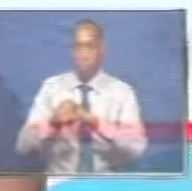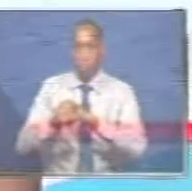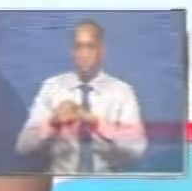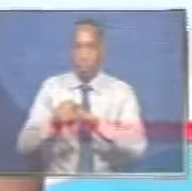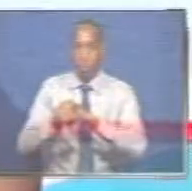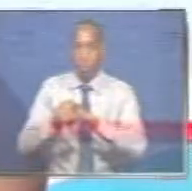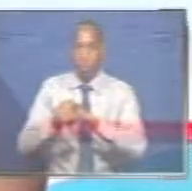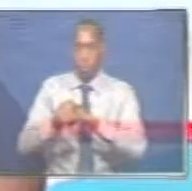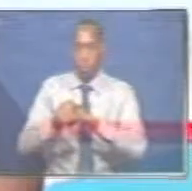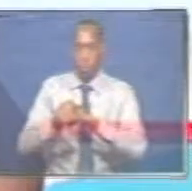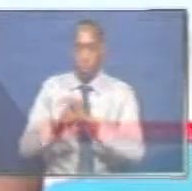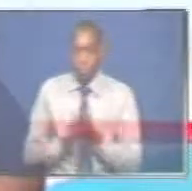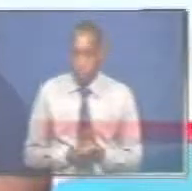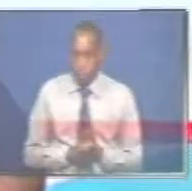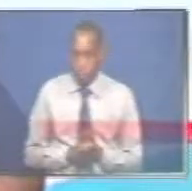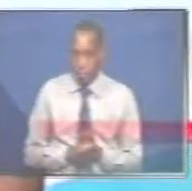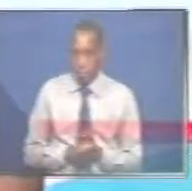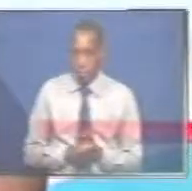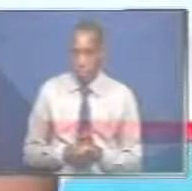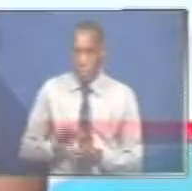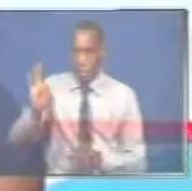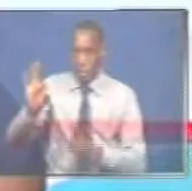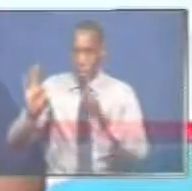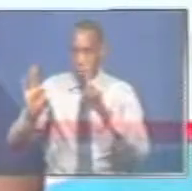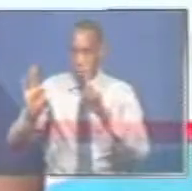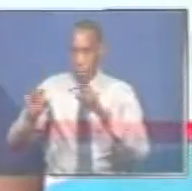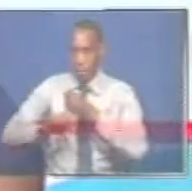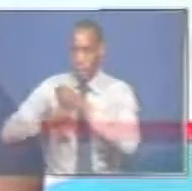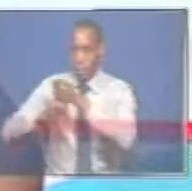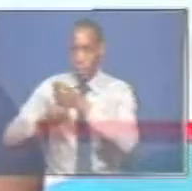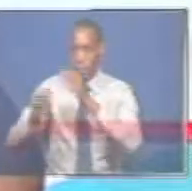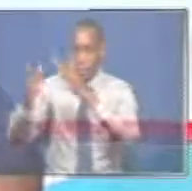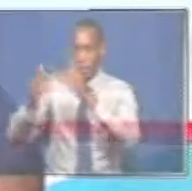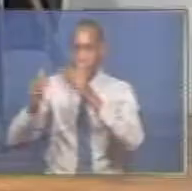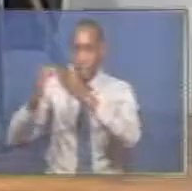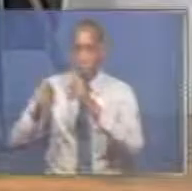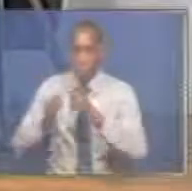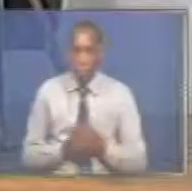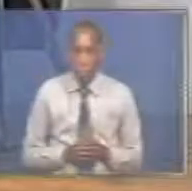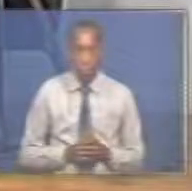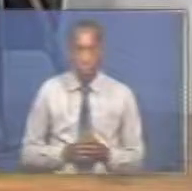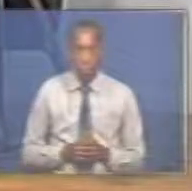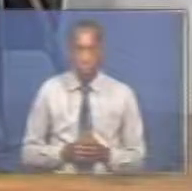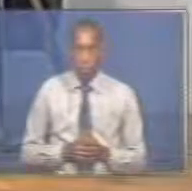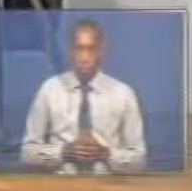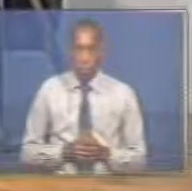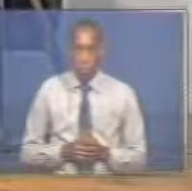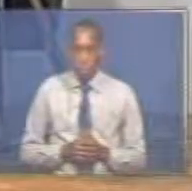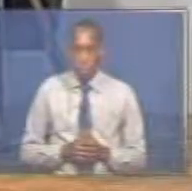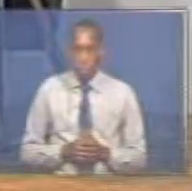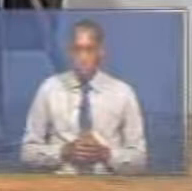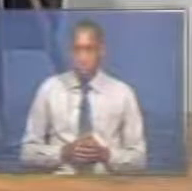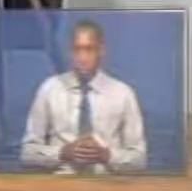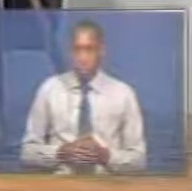I'm giving a score of around 3-1. 3-1. In favor of Arsenal. Uh-huh. Yes. How about you, Matthews?